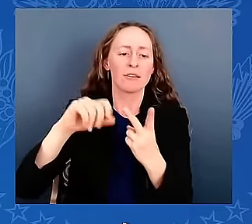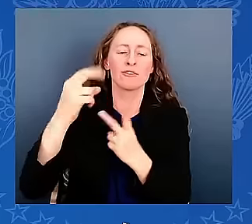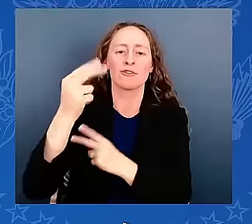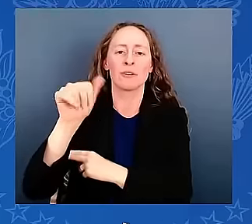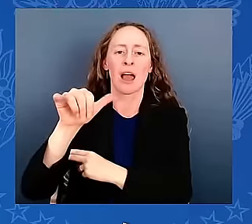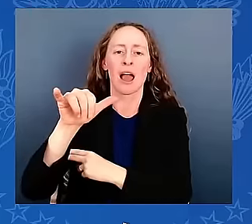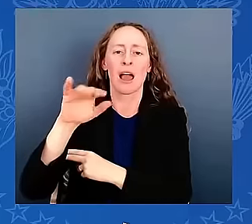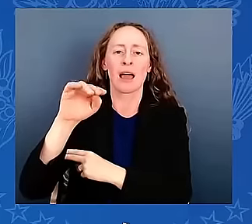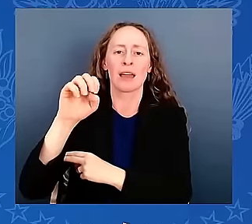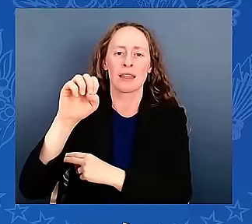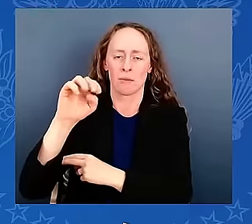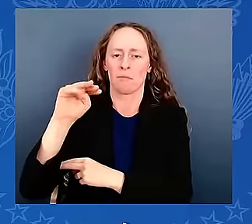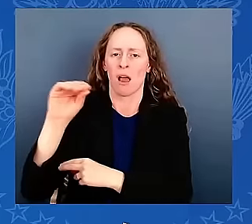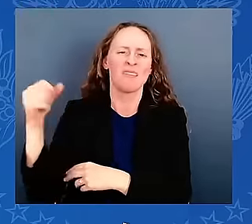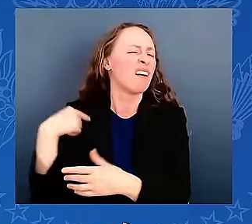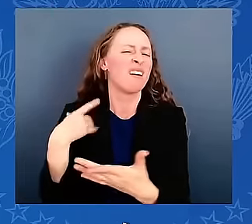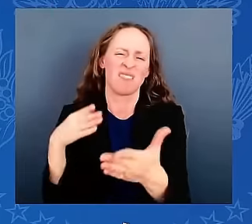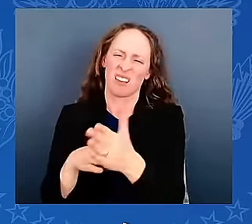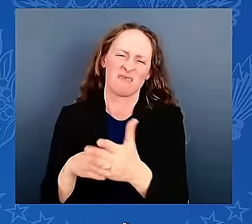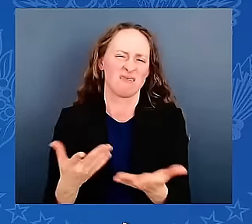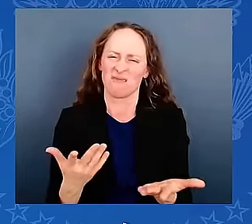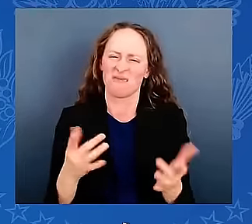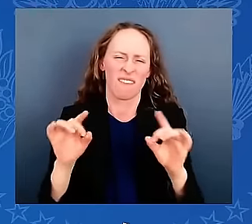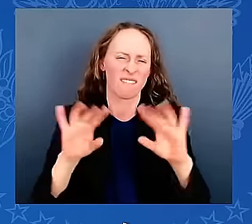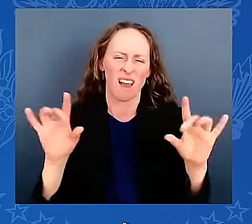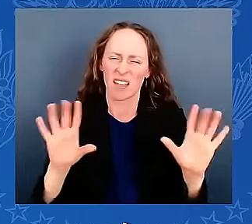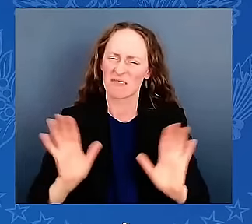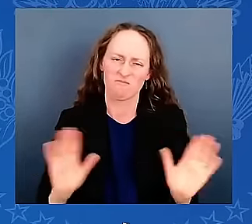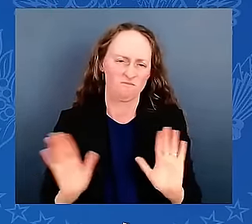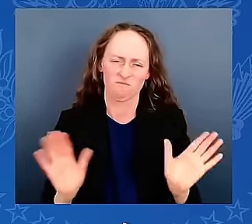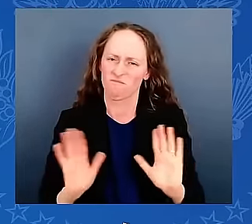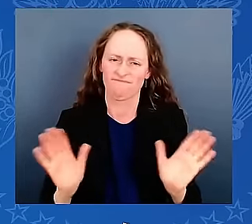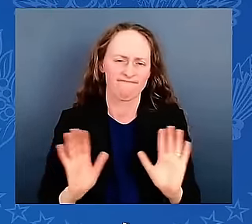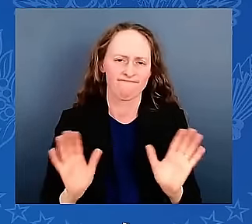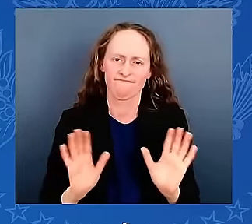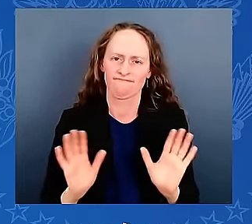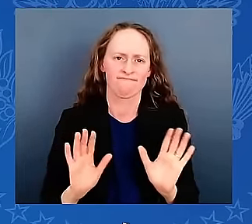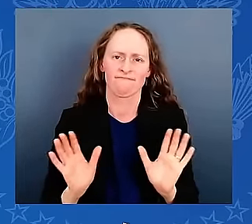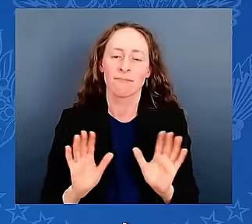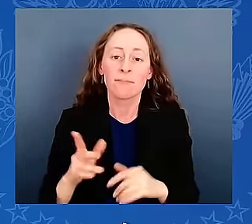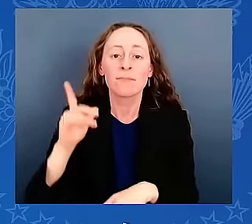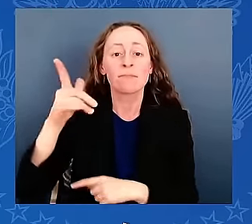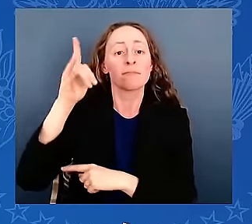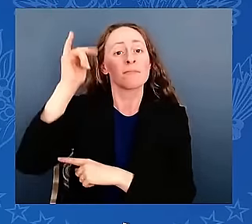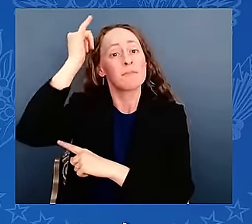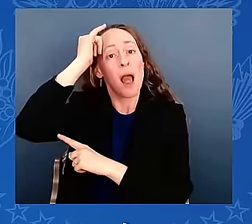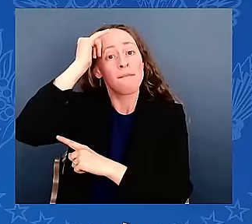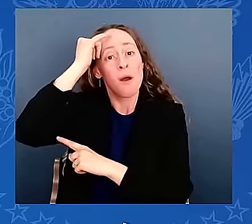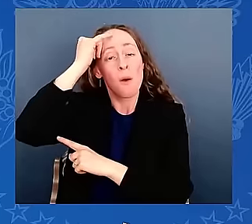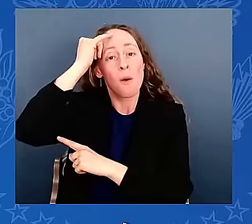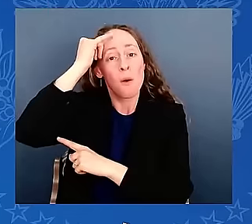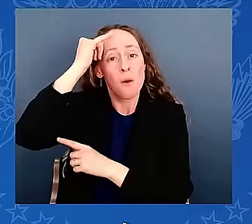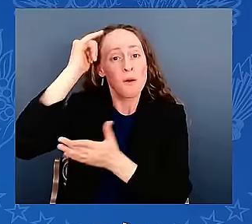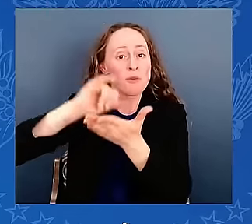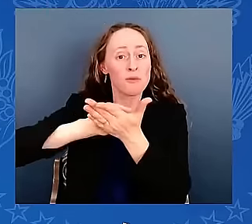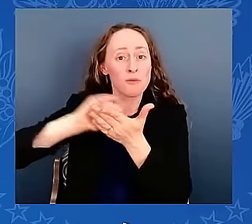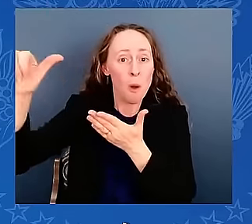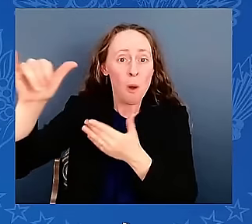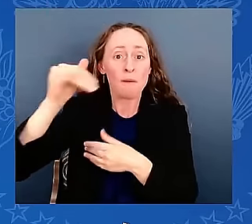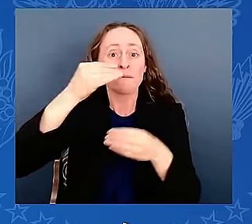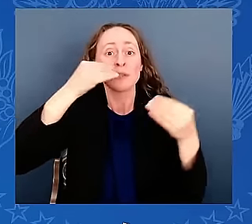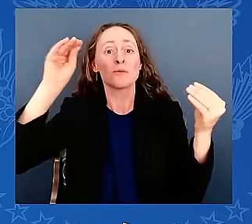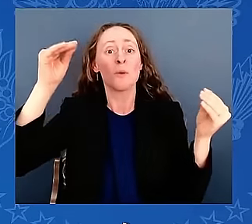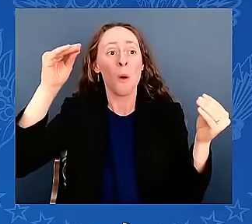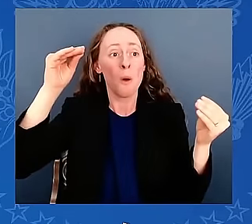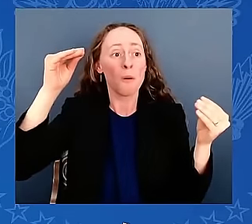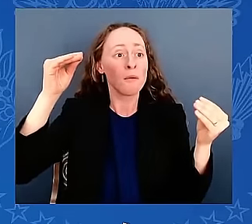New York, when I went up there. Mother Emanuel Church in Charleston, South Carolina, was standing against the violence that murdered children in